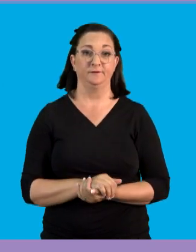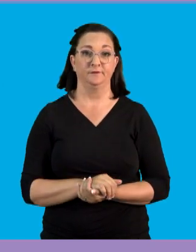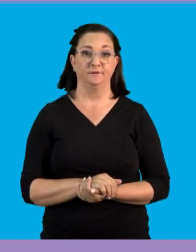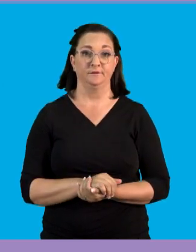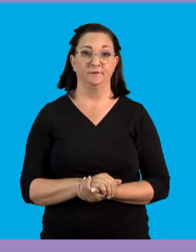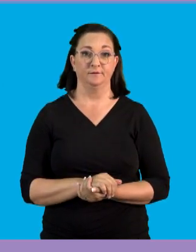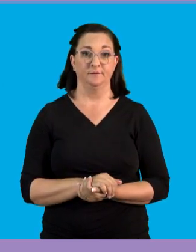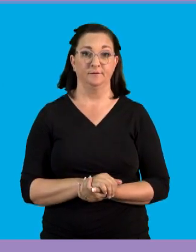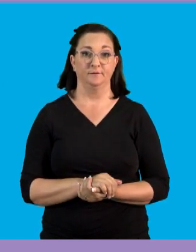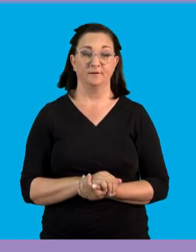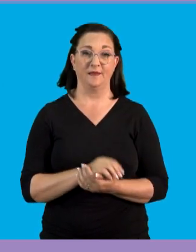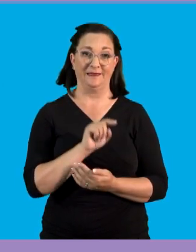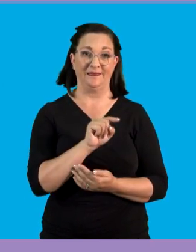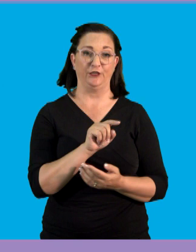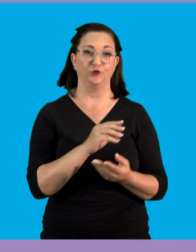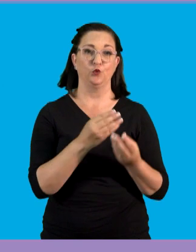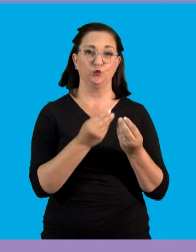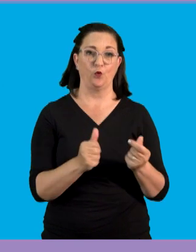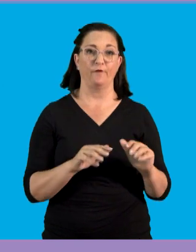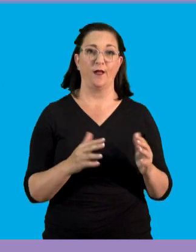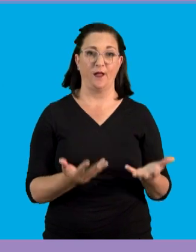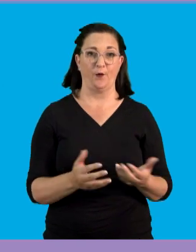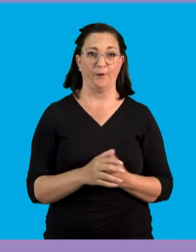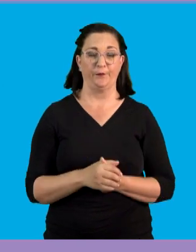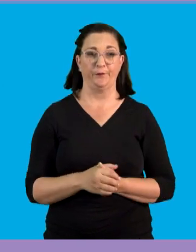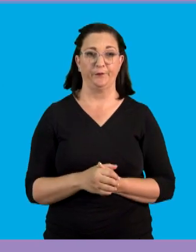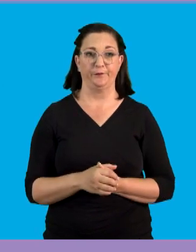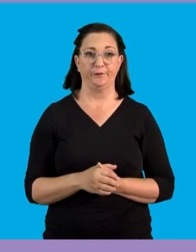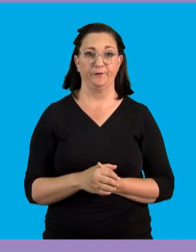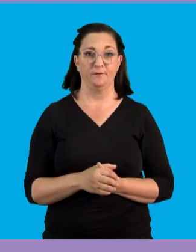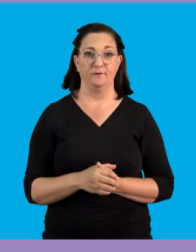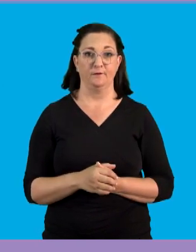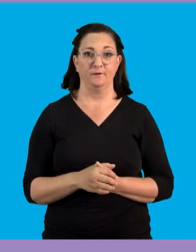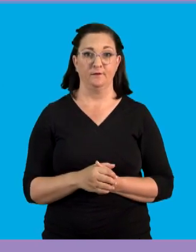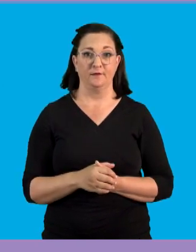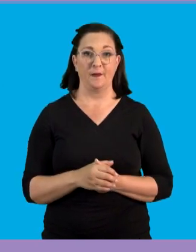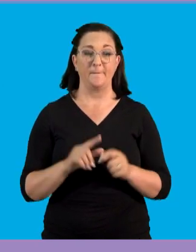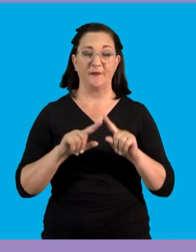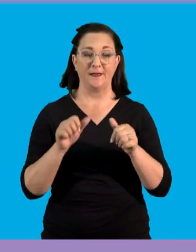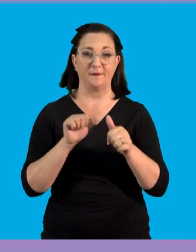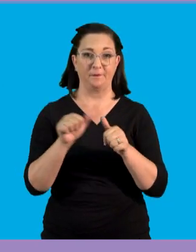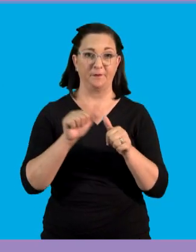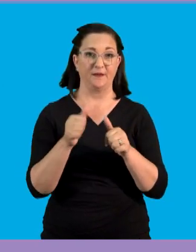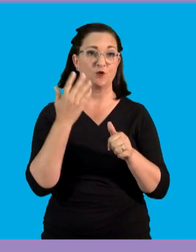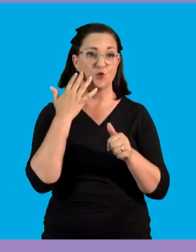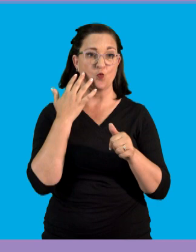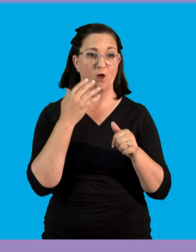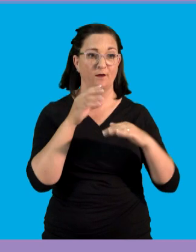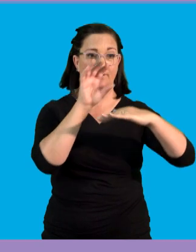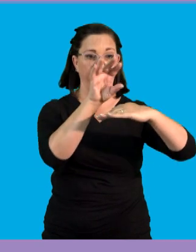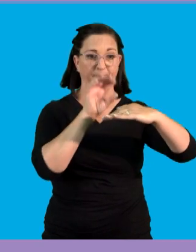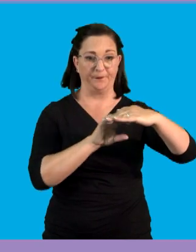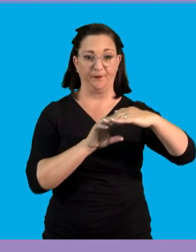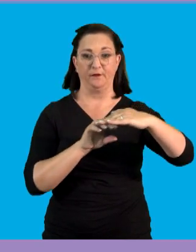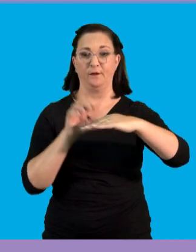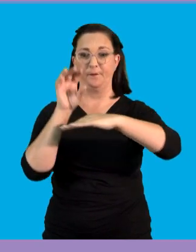2/9. How will I solve this? Remember the first point there? It is easier to calculate when every number